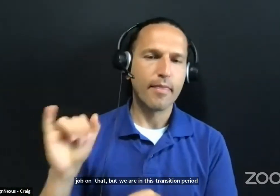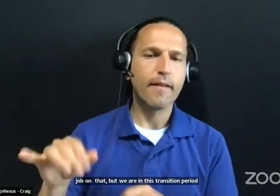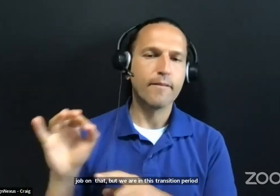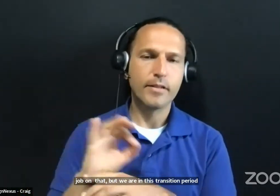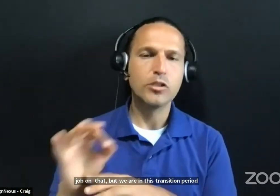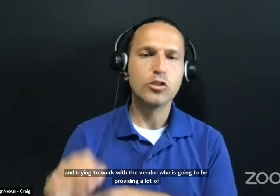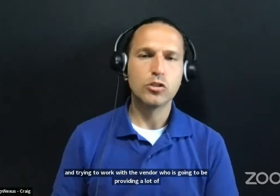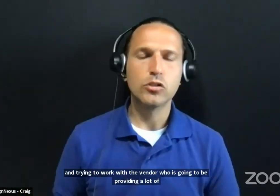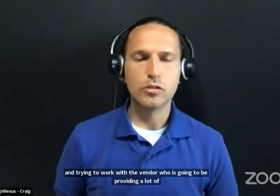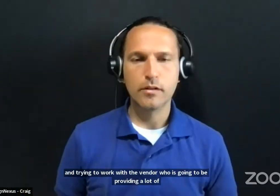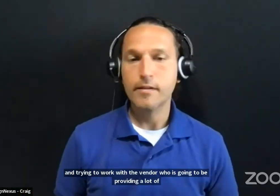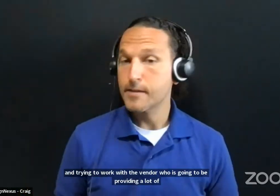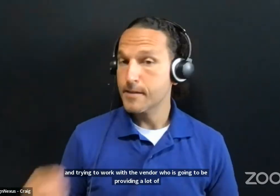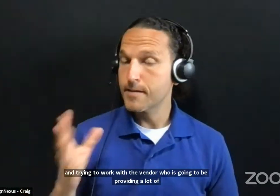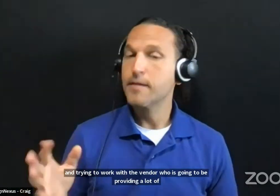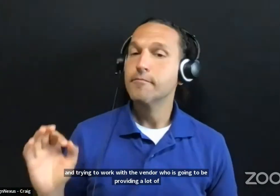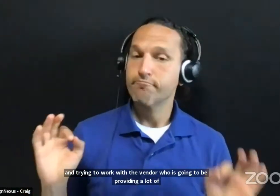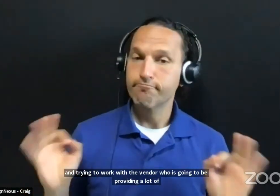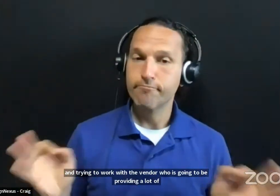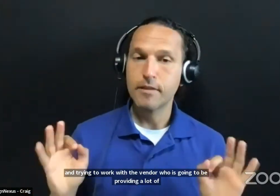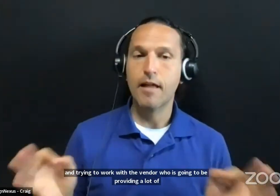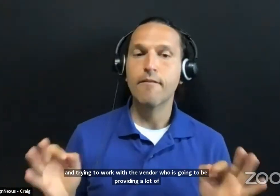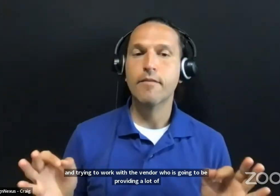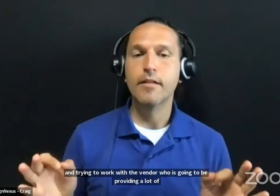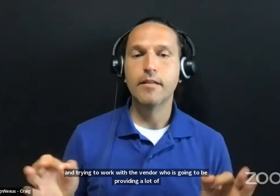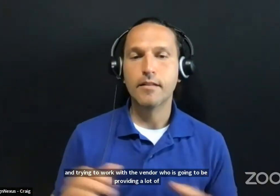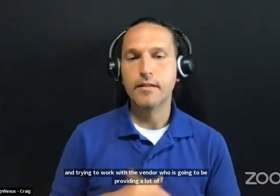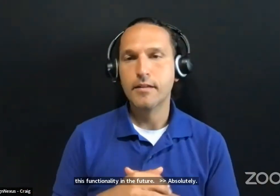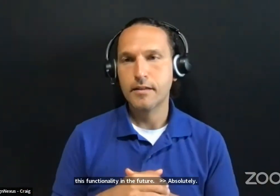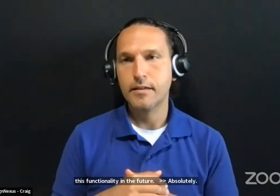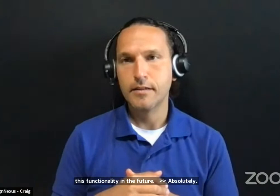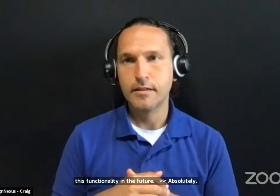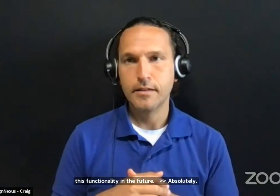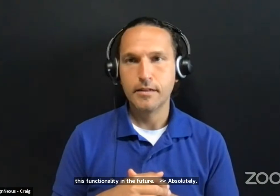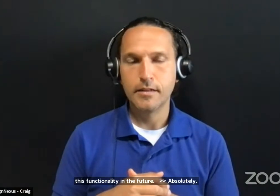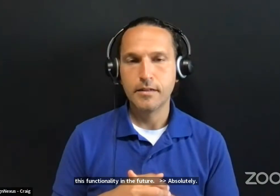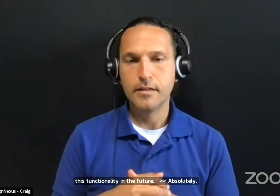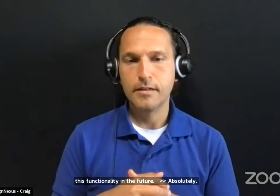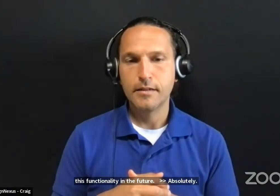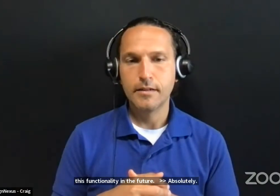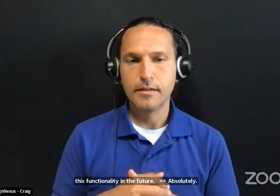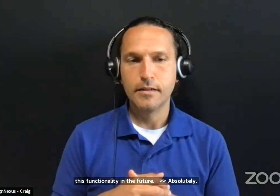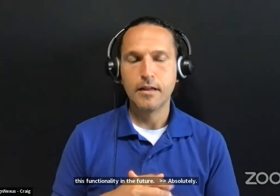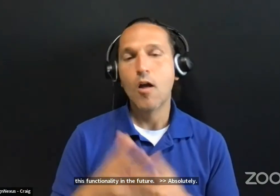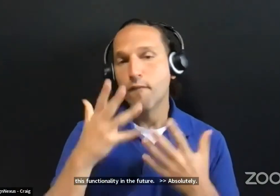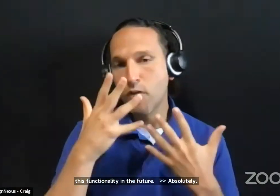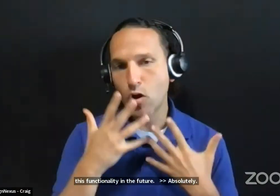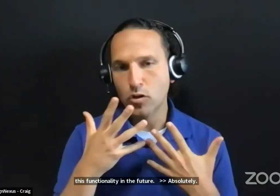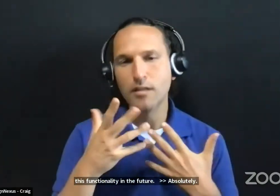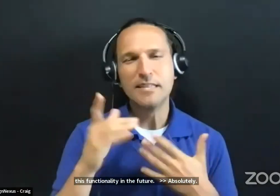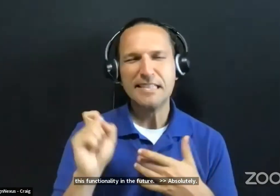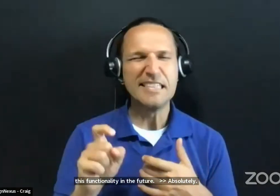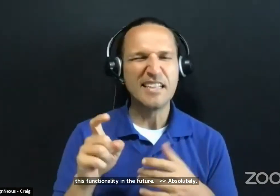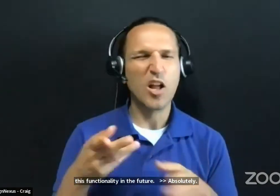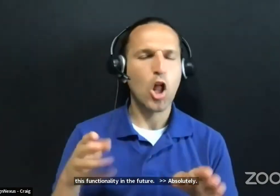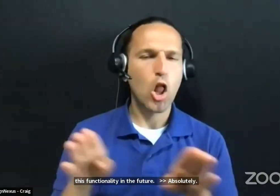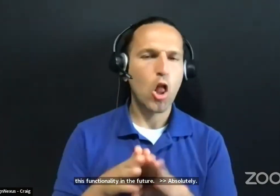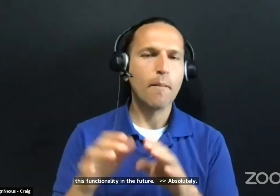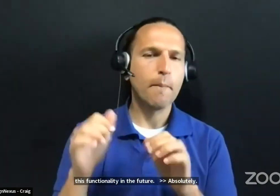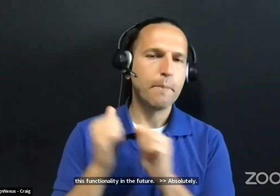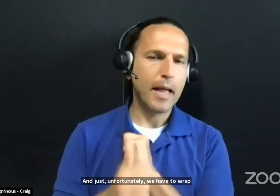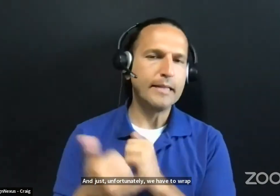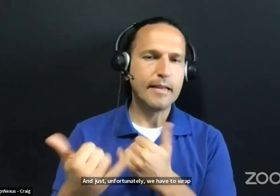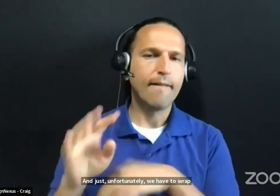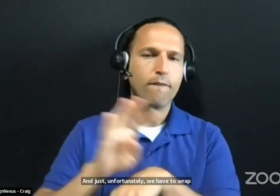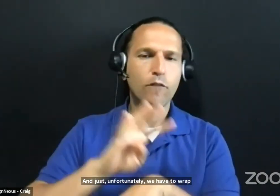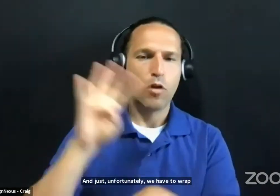Yep, absolutely. And just unfortunately, we have to wrap up. It is past